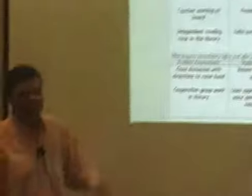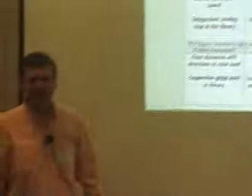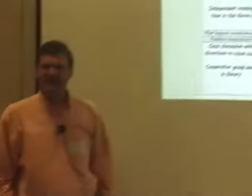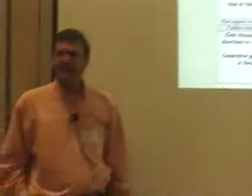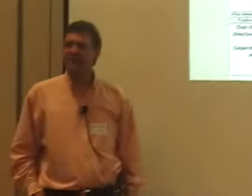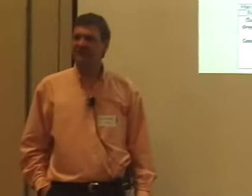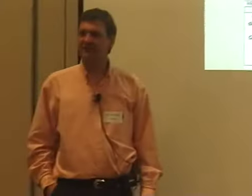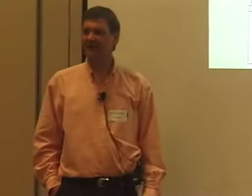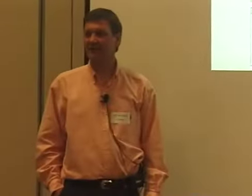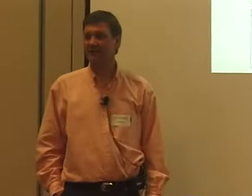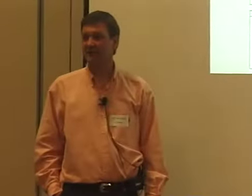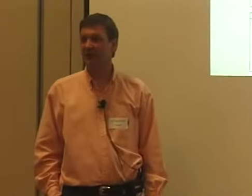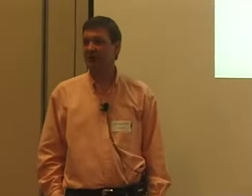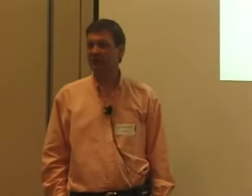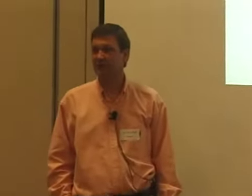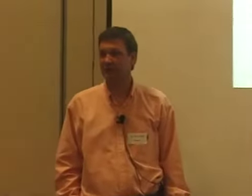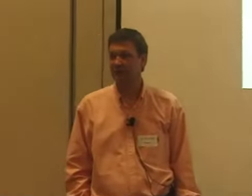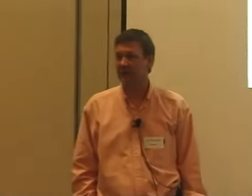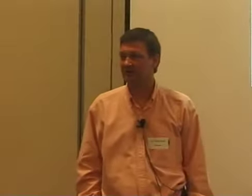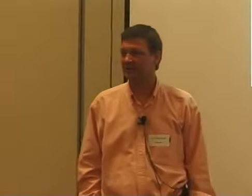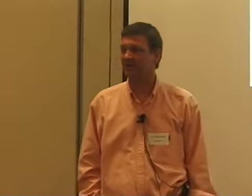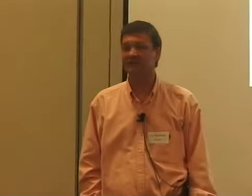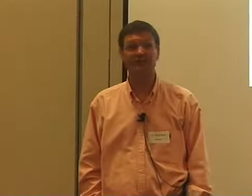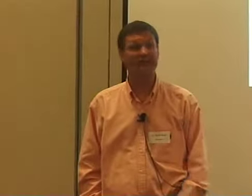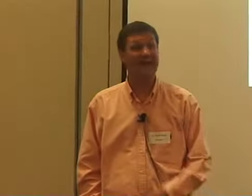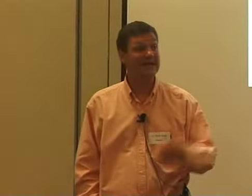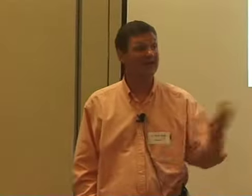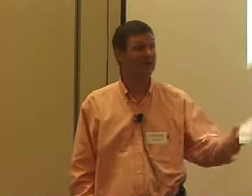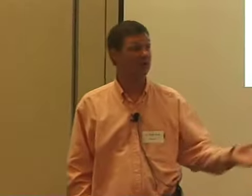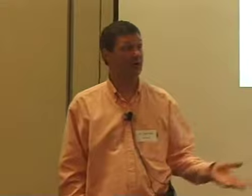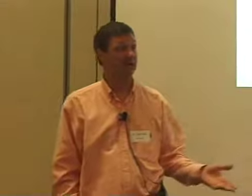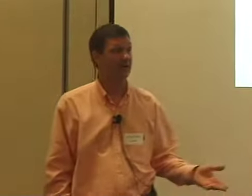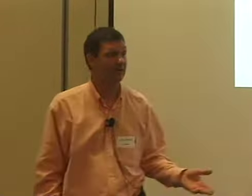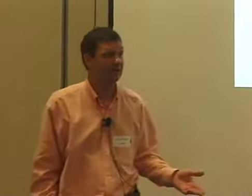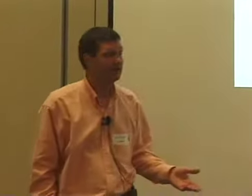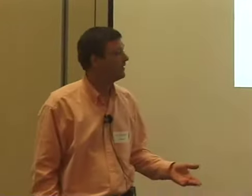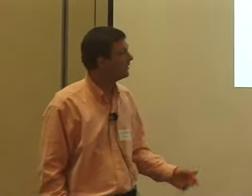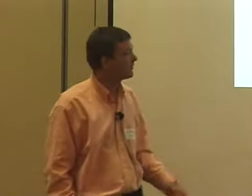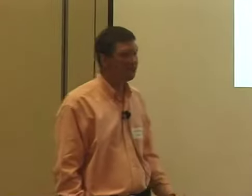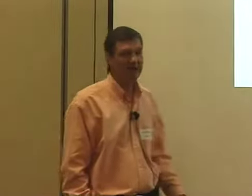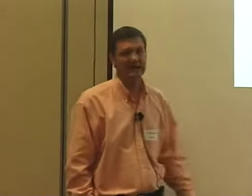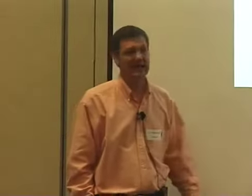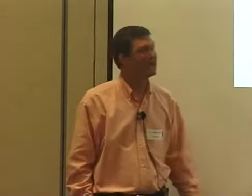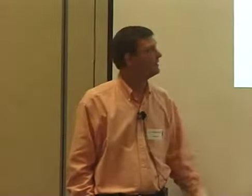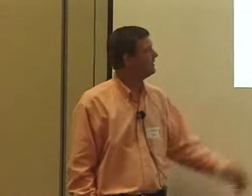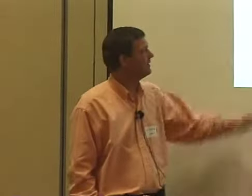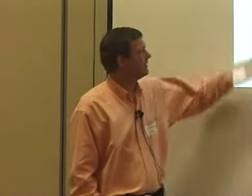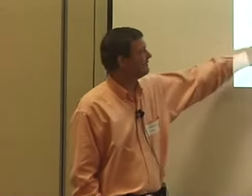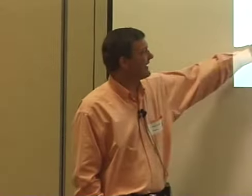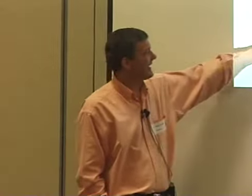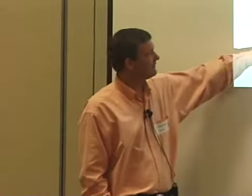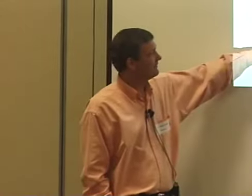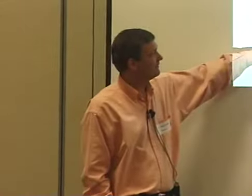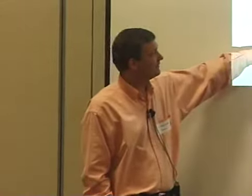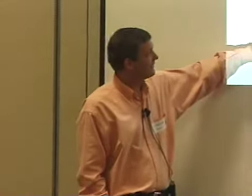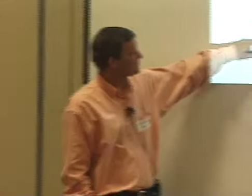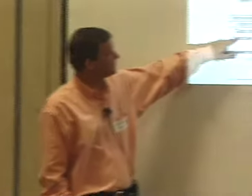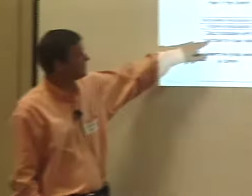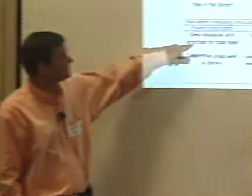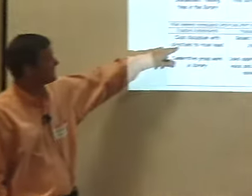Do you ever see him raise his hand? Is a great question we should be asking. Can he do the right thing? And we go, oh yeah, he can. In fact,